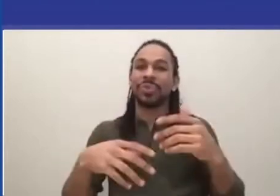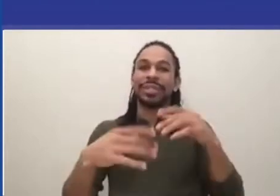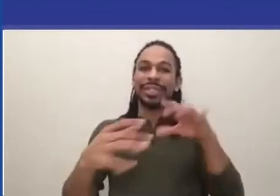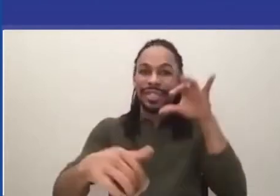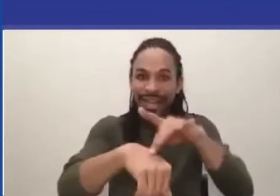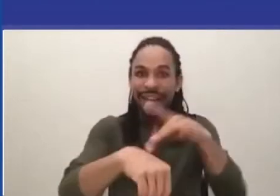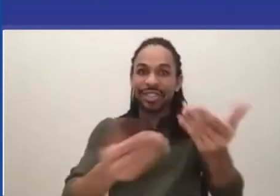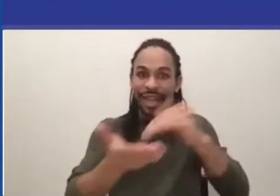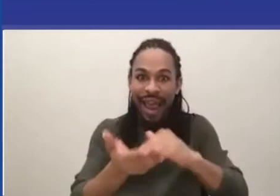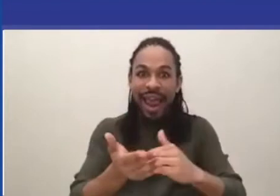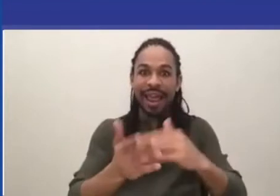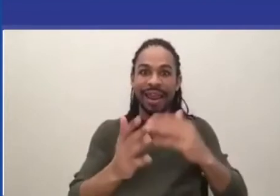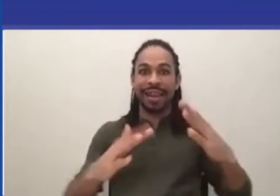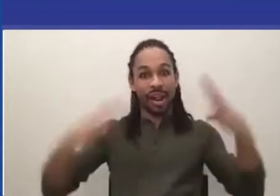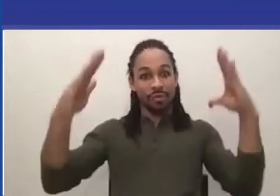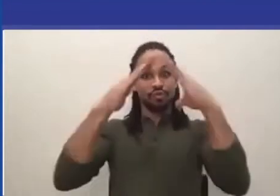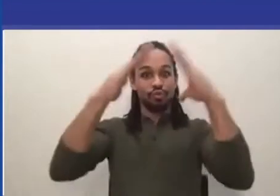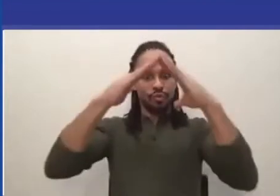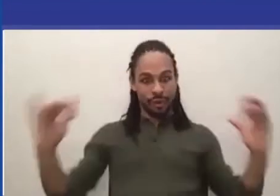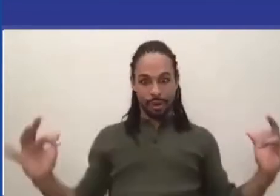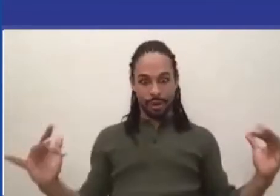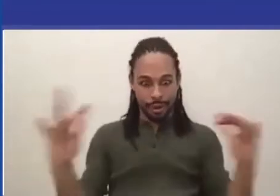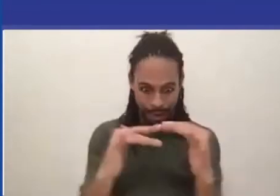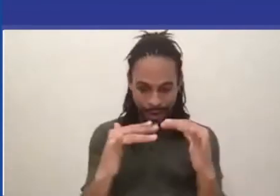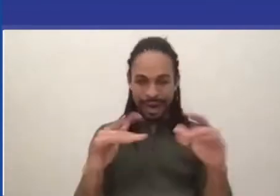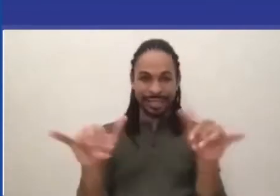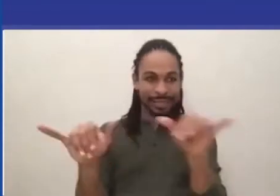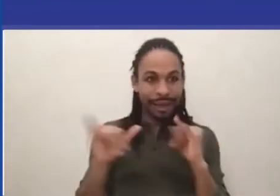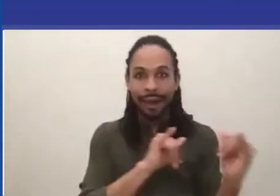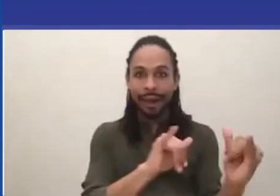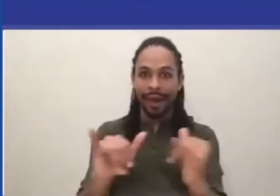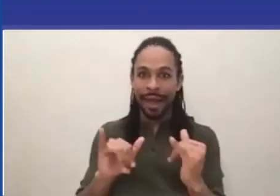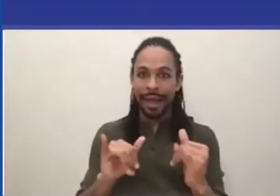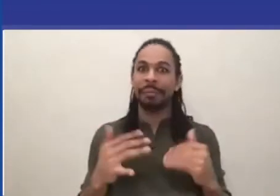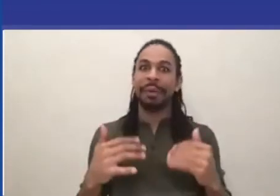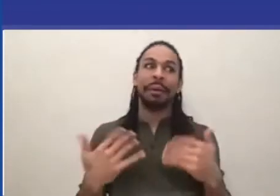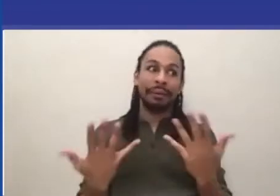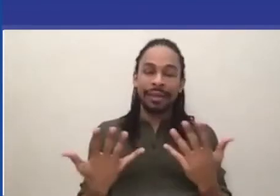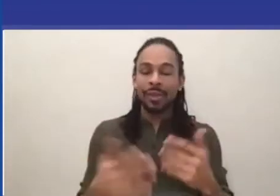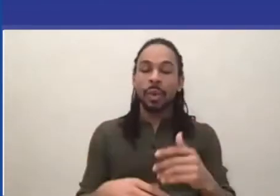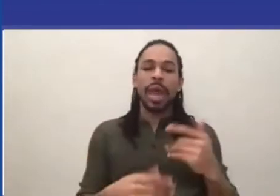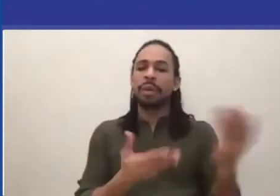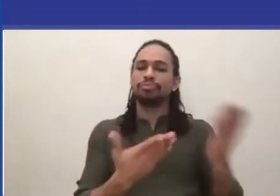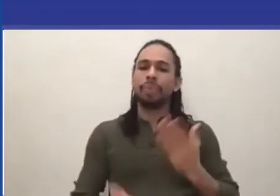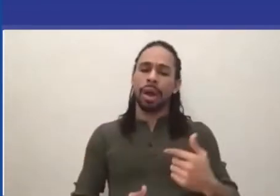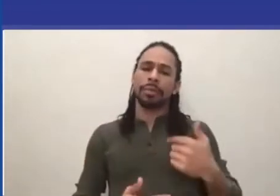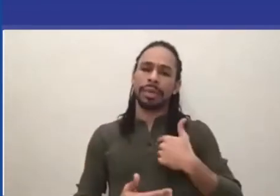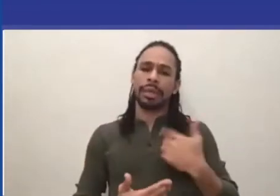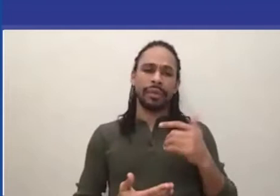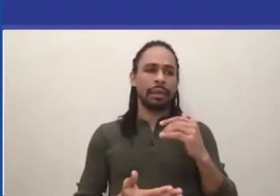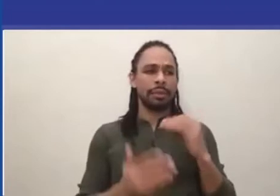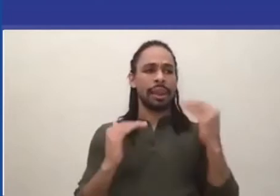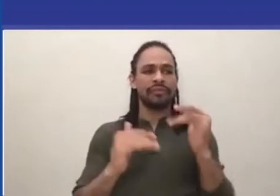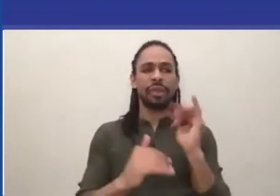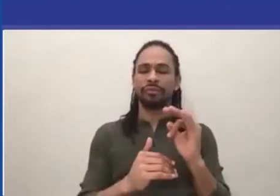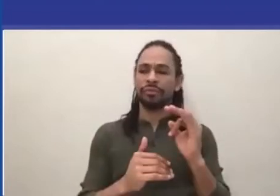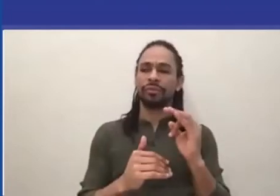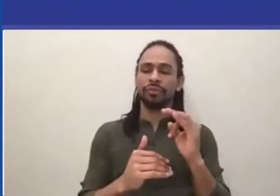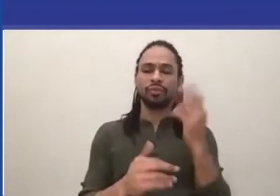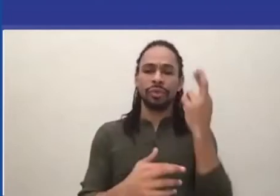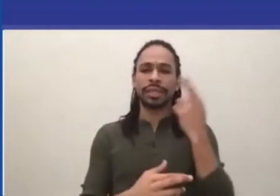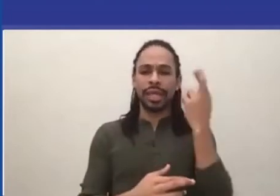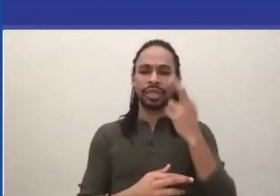certain level of realization that this is my 24/7. I can't do without